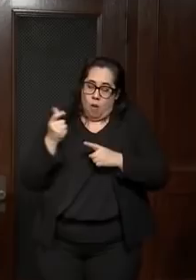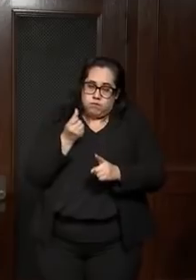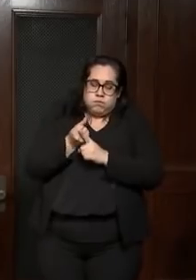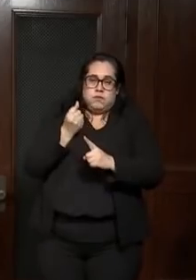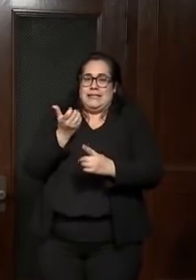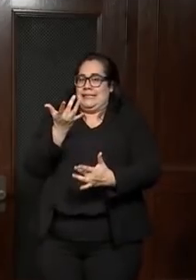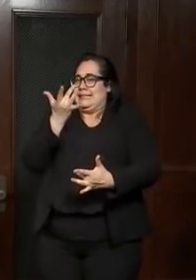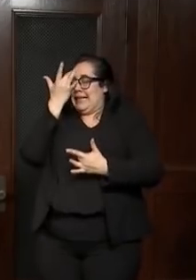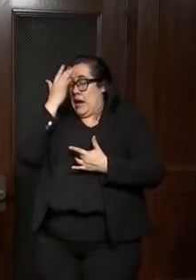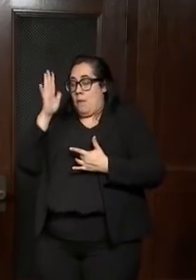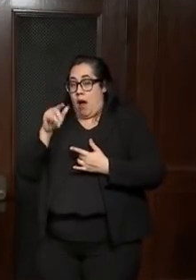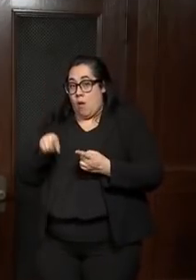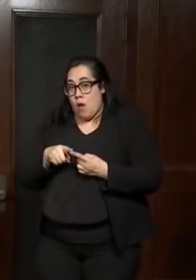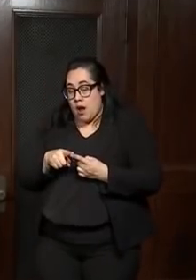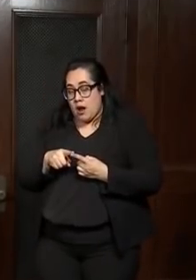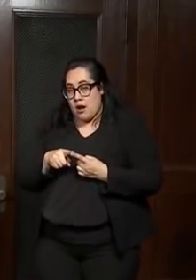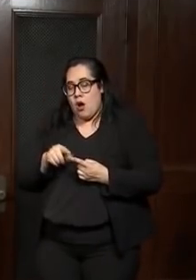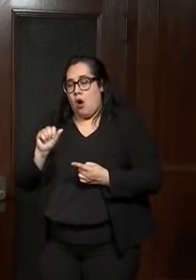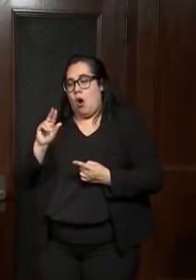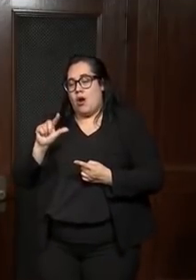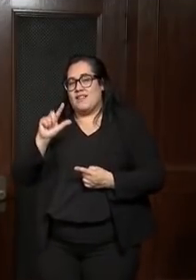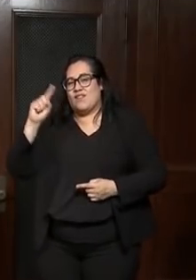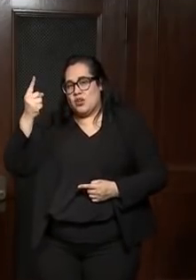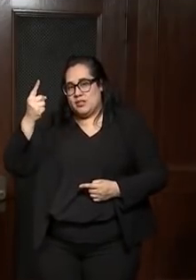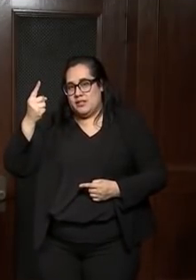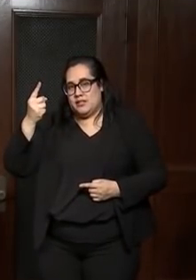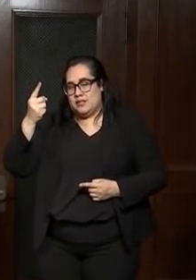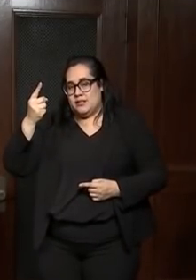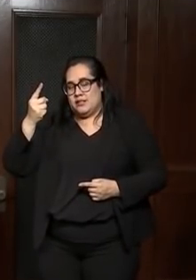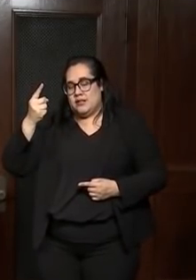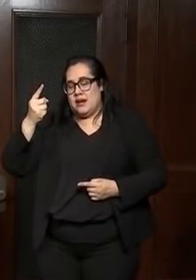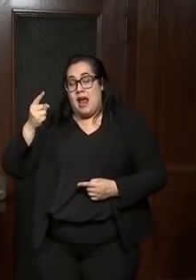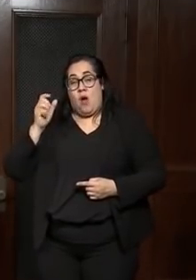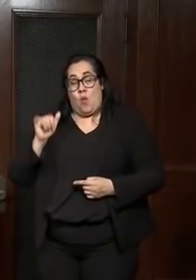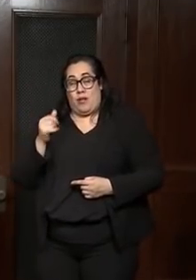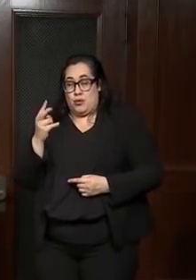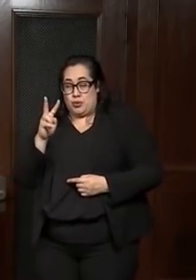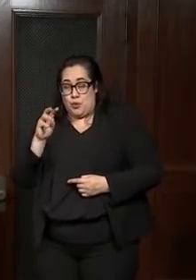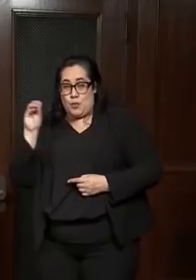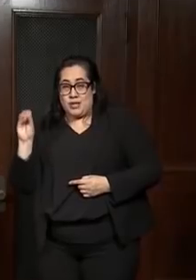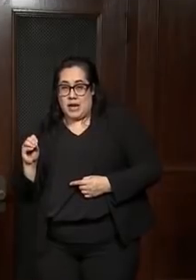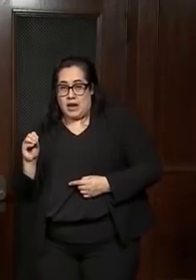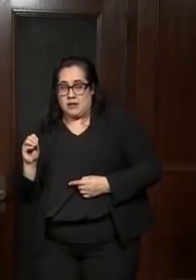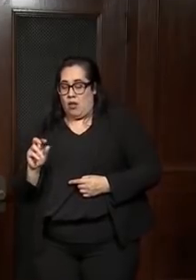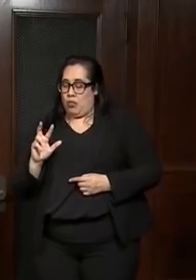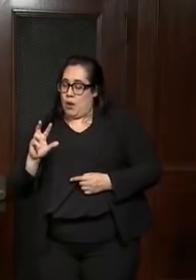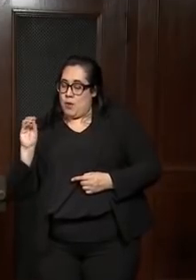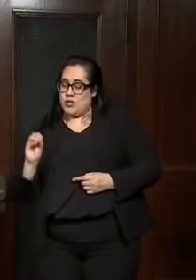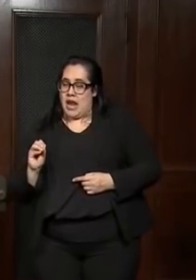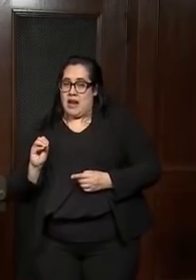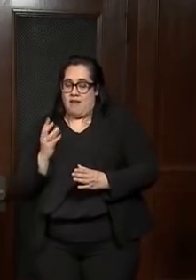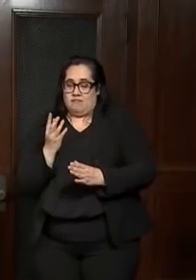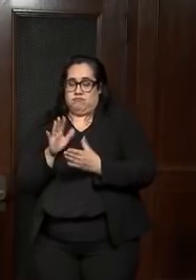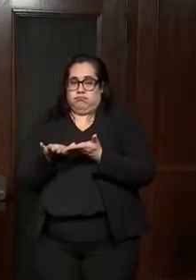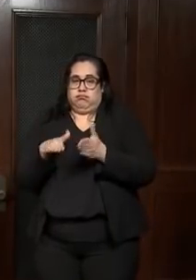sick by August 1st. And with a 2% or 3% fatality rate, do that